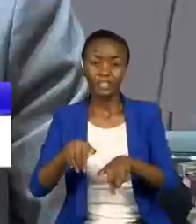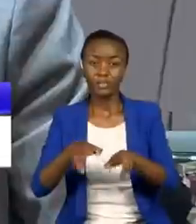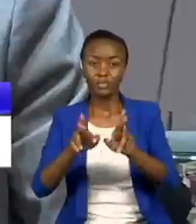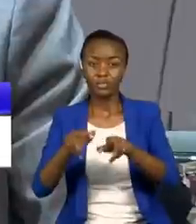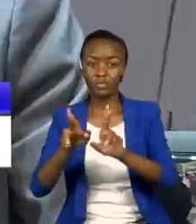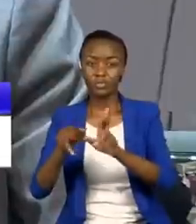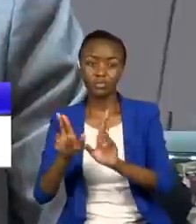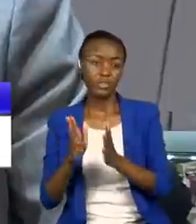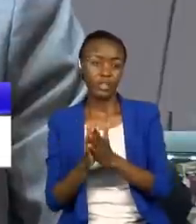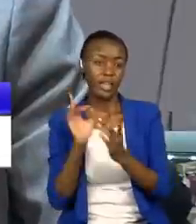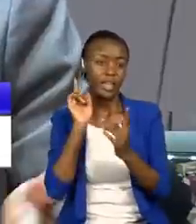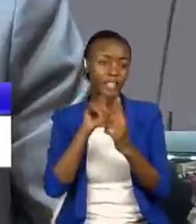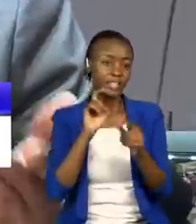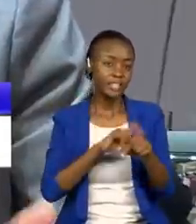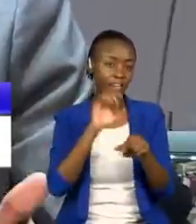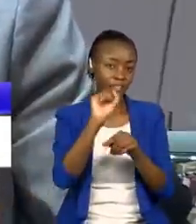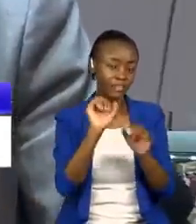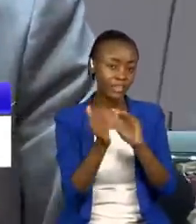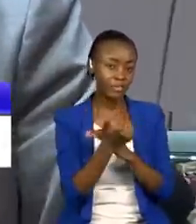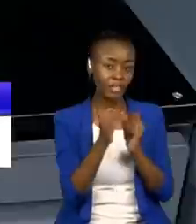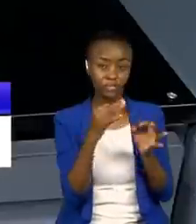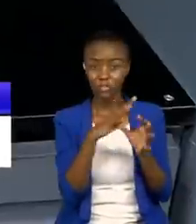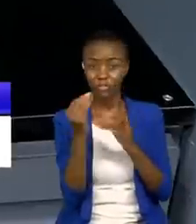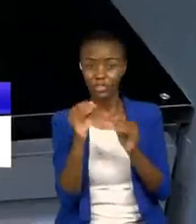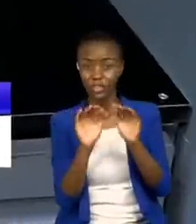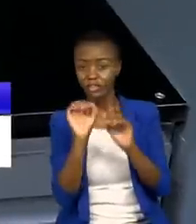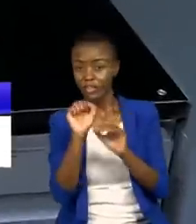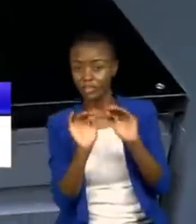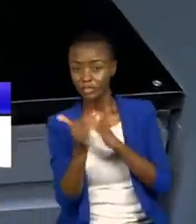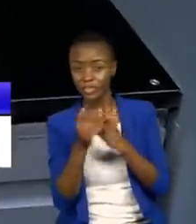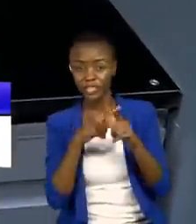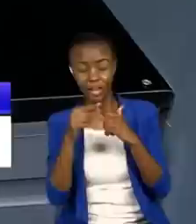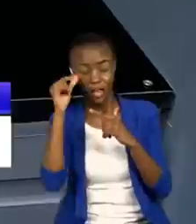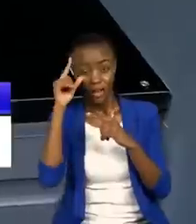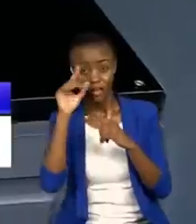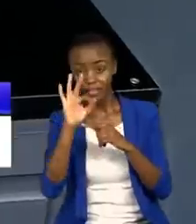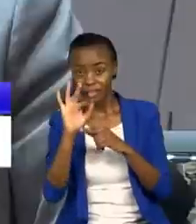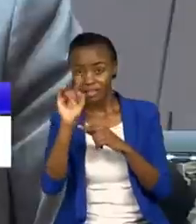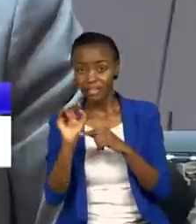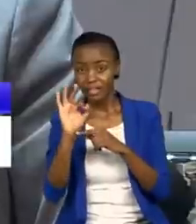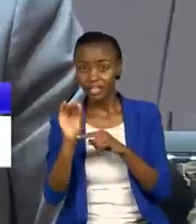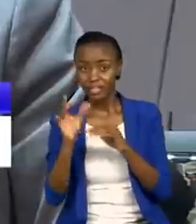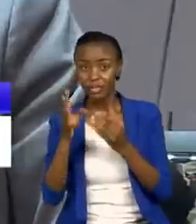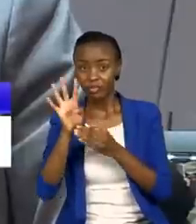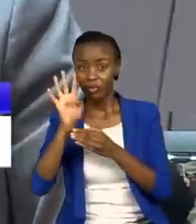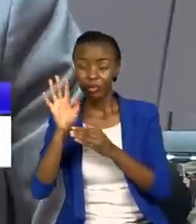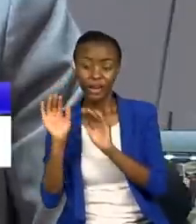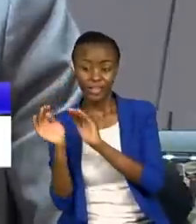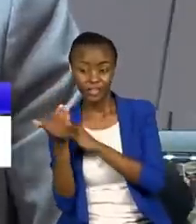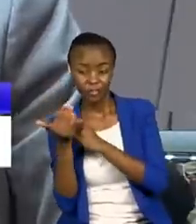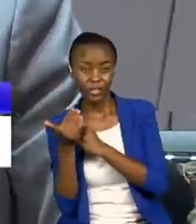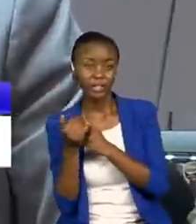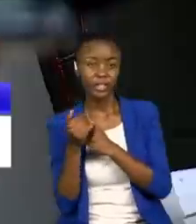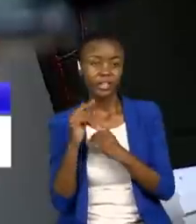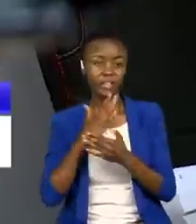house by 5 a.m. So if I'm at your door at 5, I'm up maybe by 3:30, 4, you know. And sometimes I